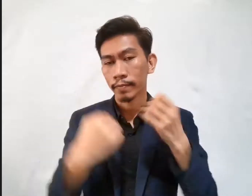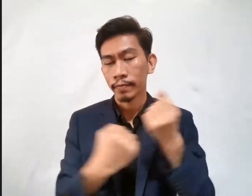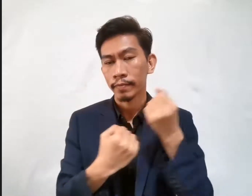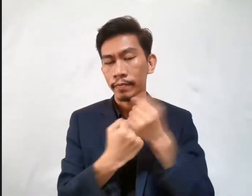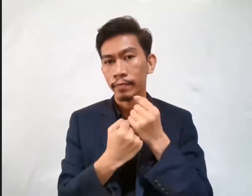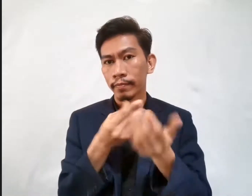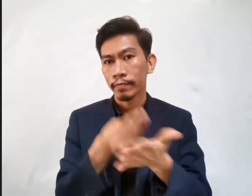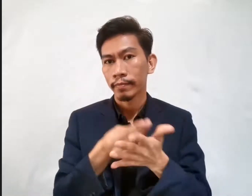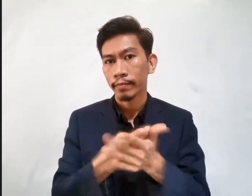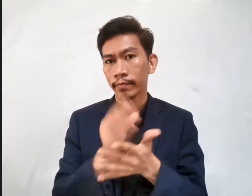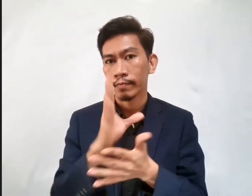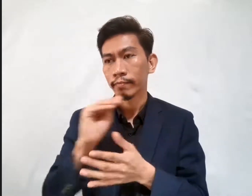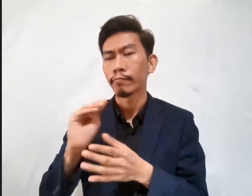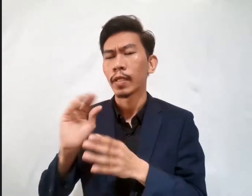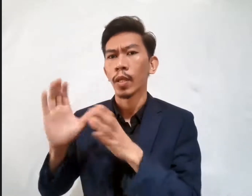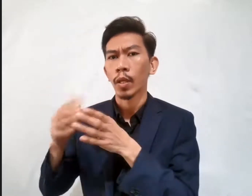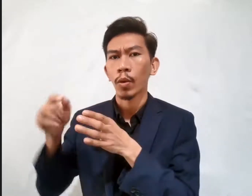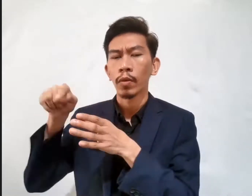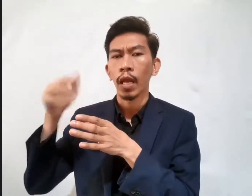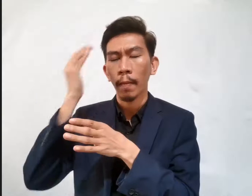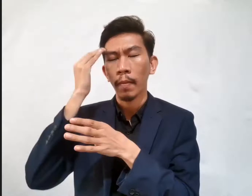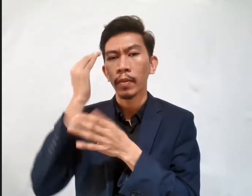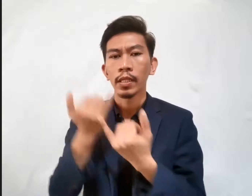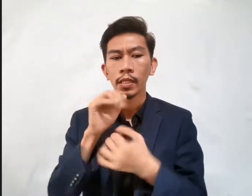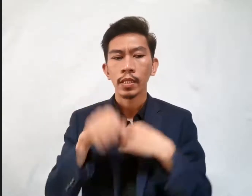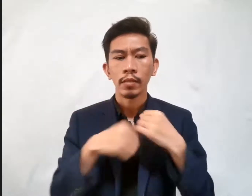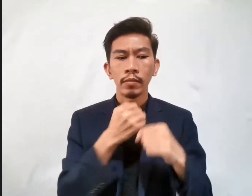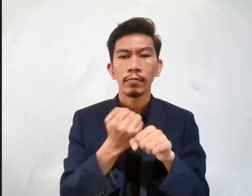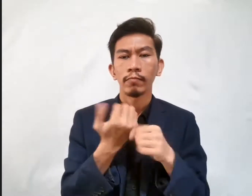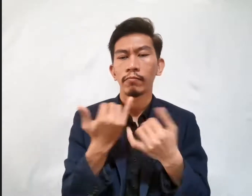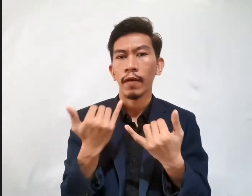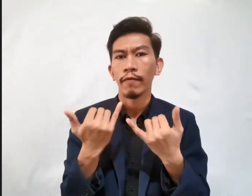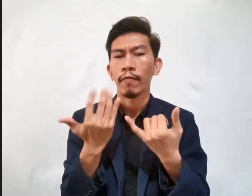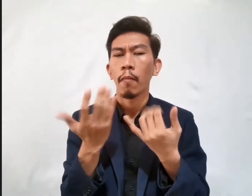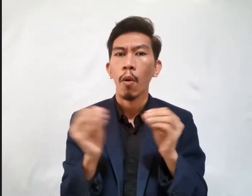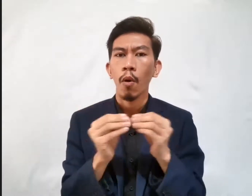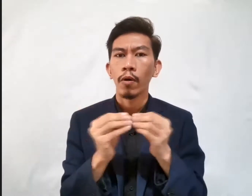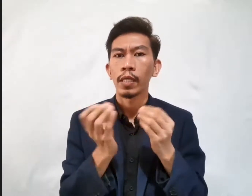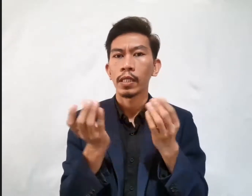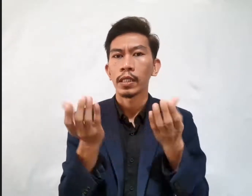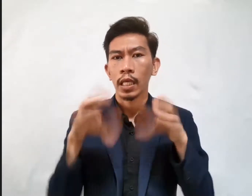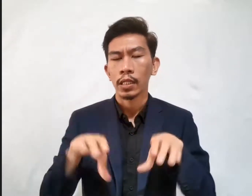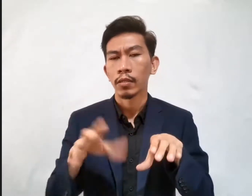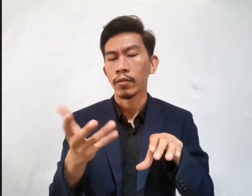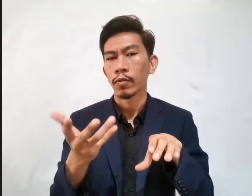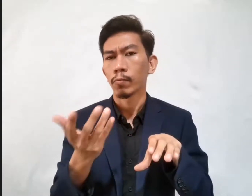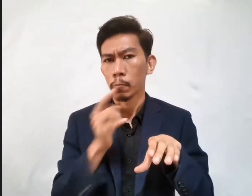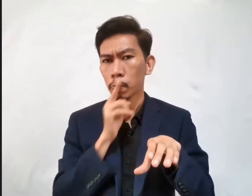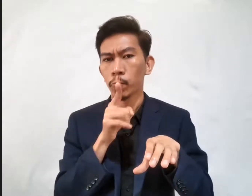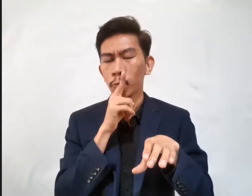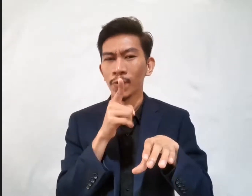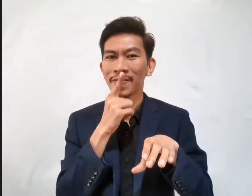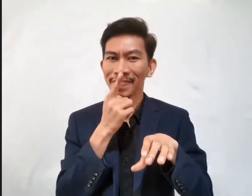the sector knows this. But I think this year we have a bigger chance of actually making